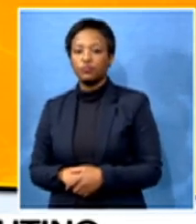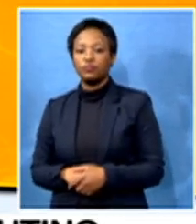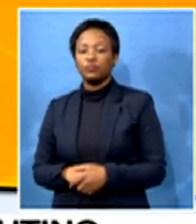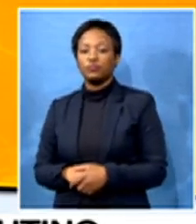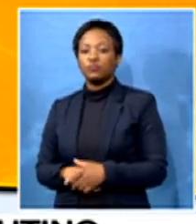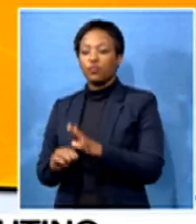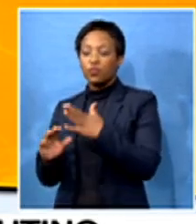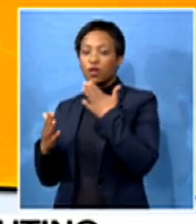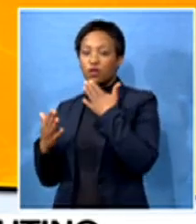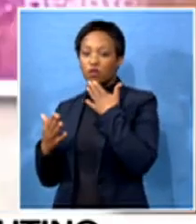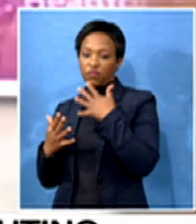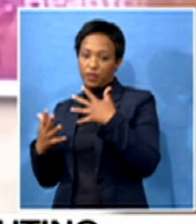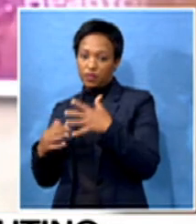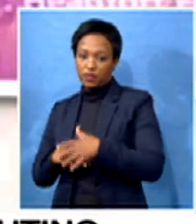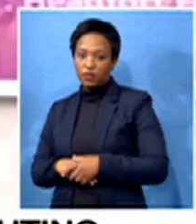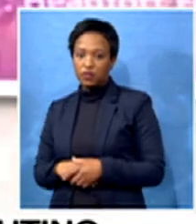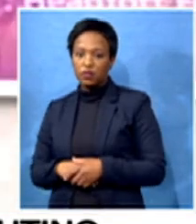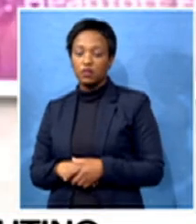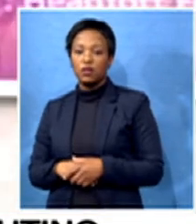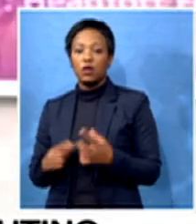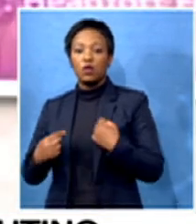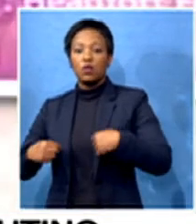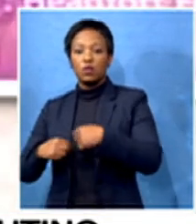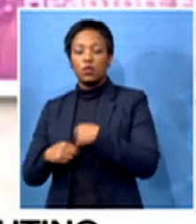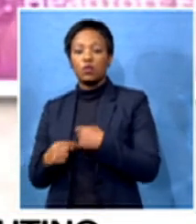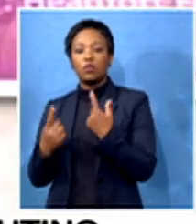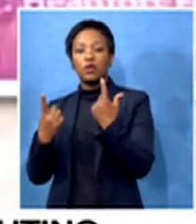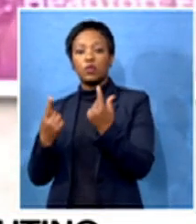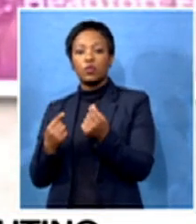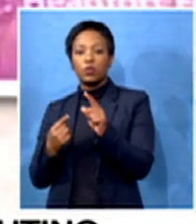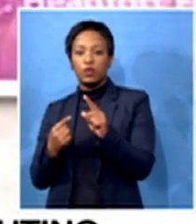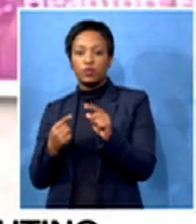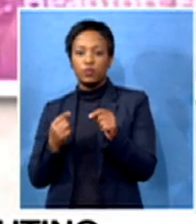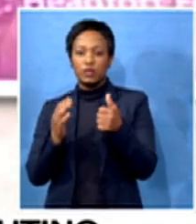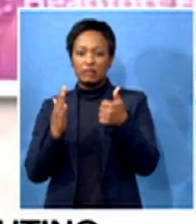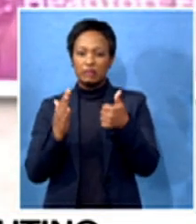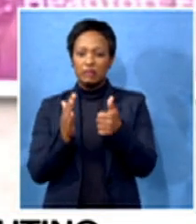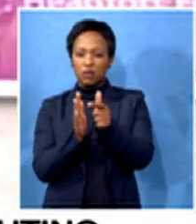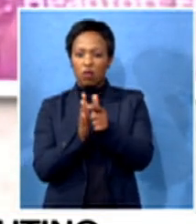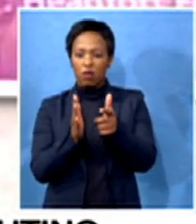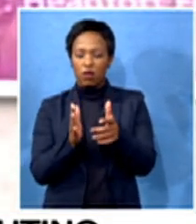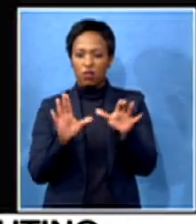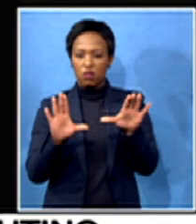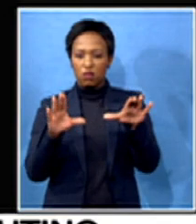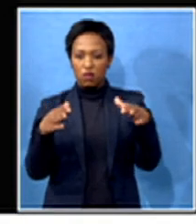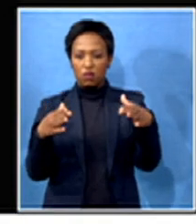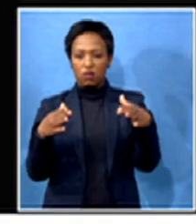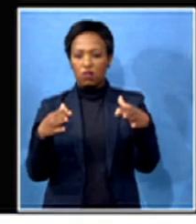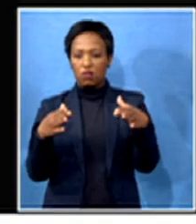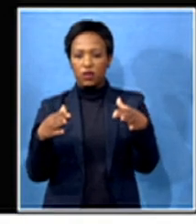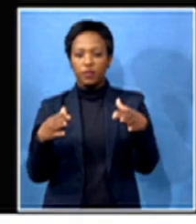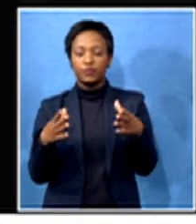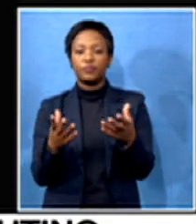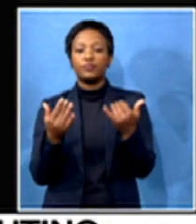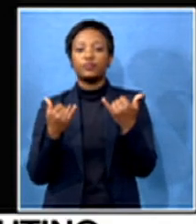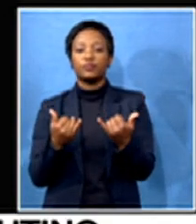Thank you very much. Okay, what we do is the 6 lawyers and the firm do the bulk of the work. So